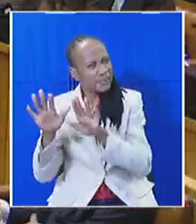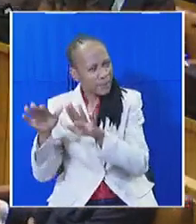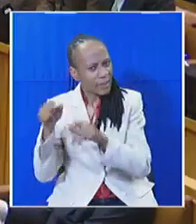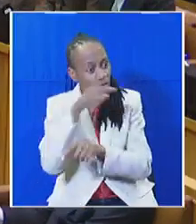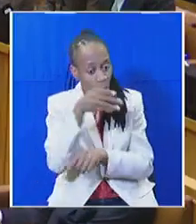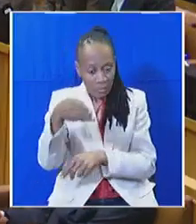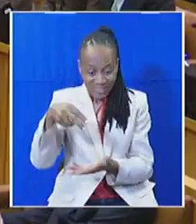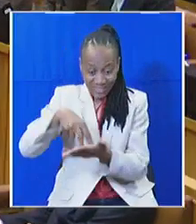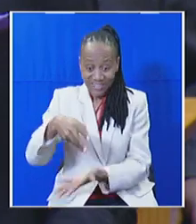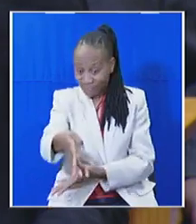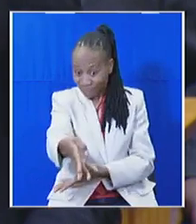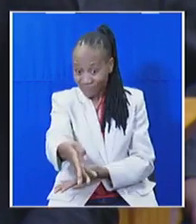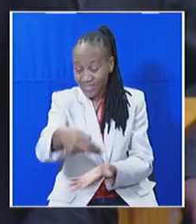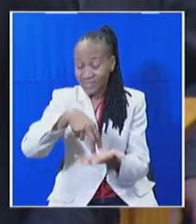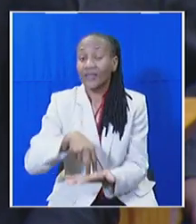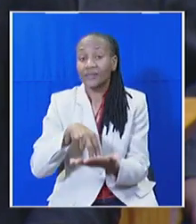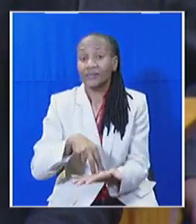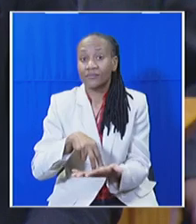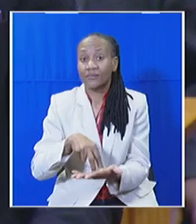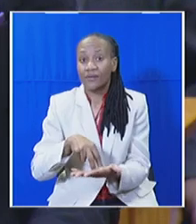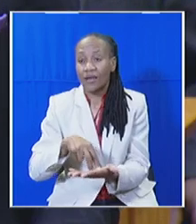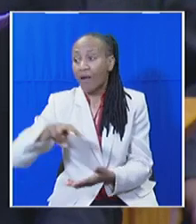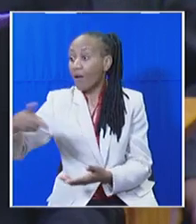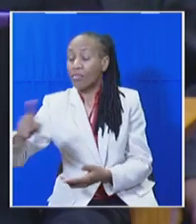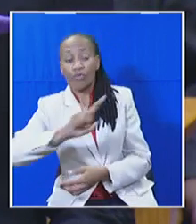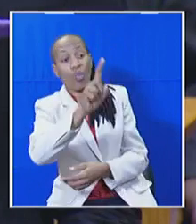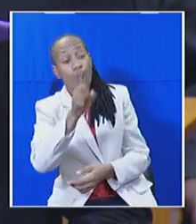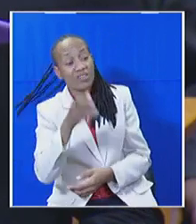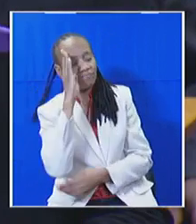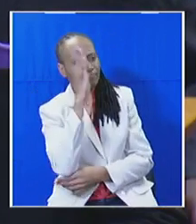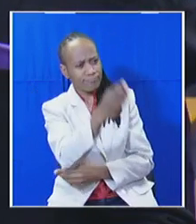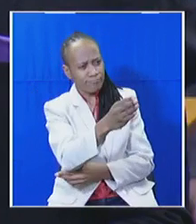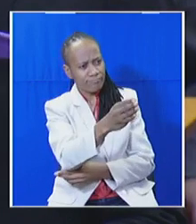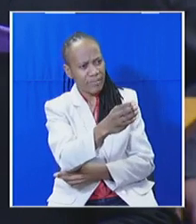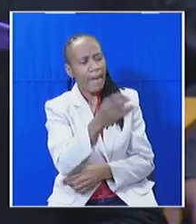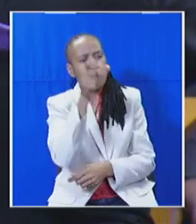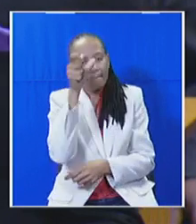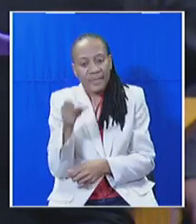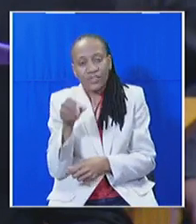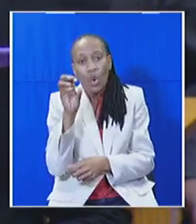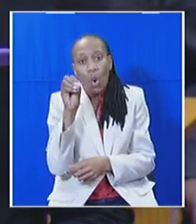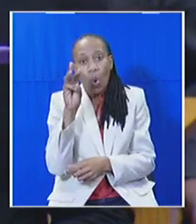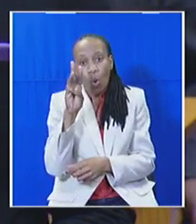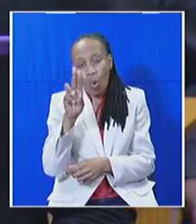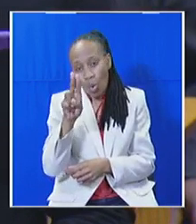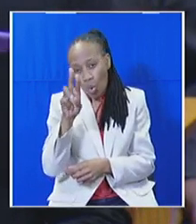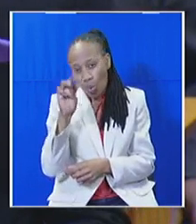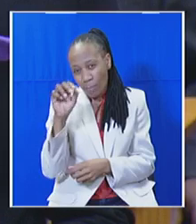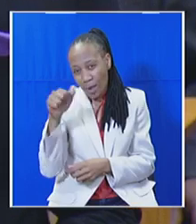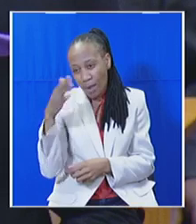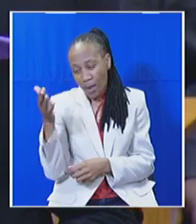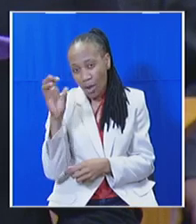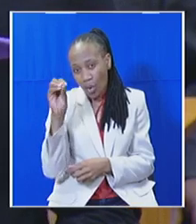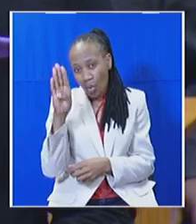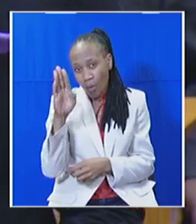podium, and the question was asked to you whether if Omar al-Bashir would come to South Africa,